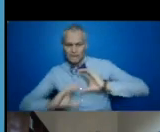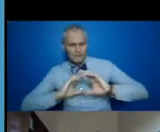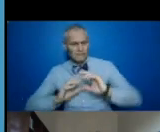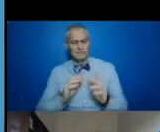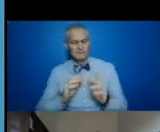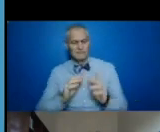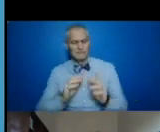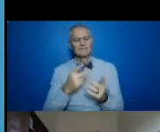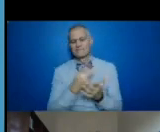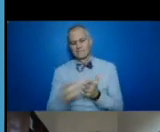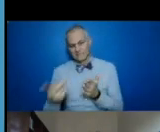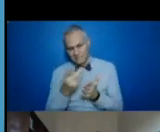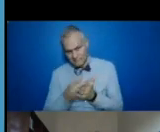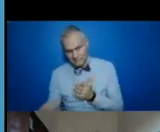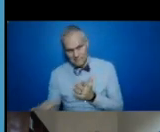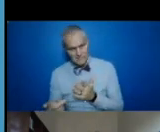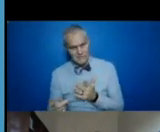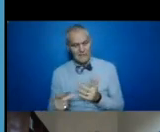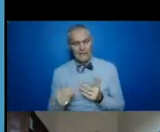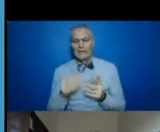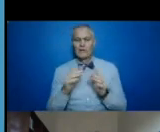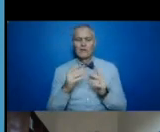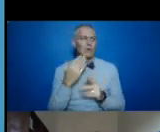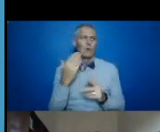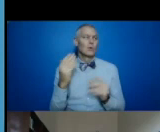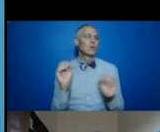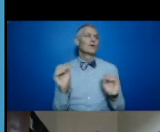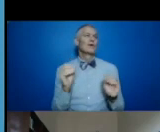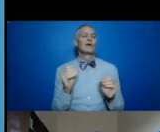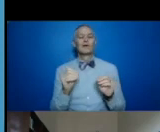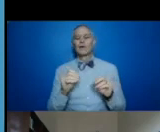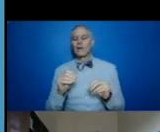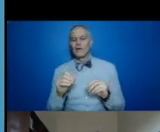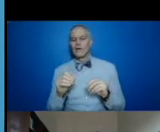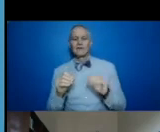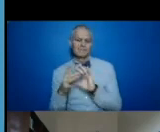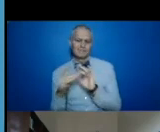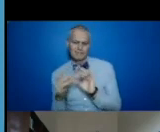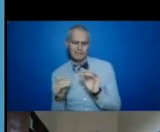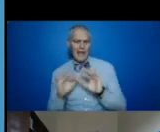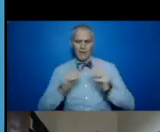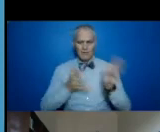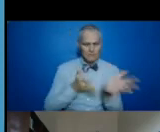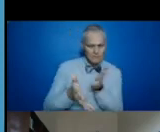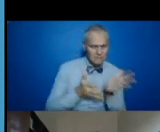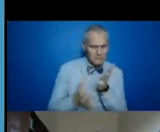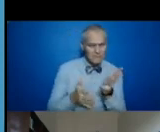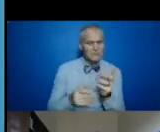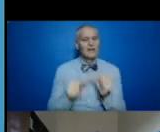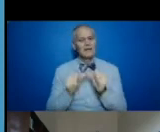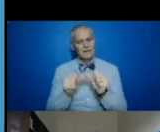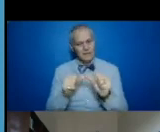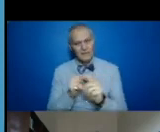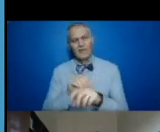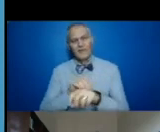result, there's a lack of a good vocabulary to even talk about the issues. And so there's a continuing misunderstanding